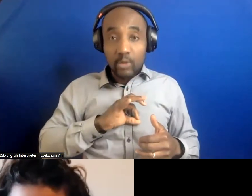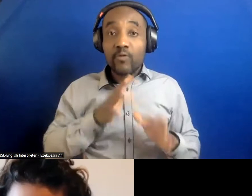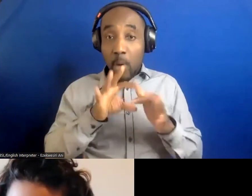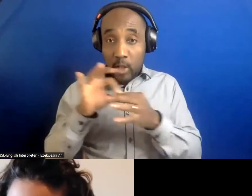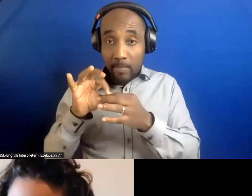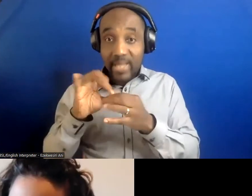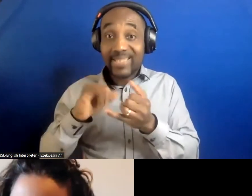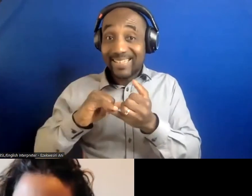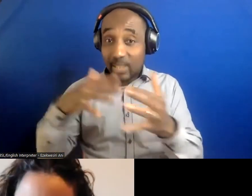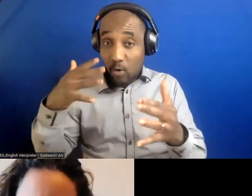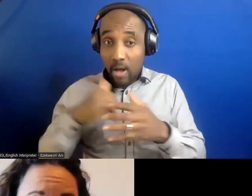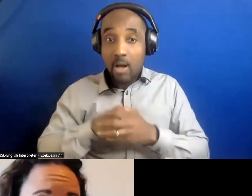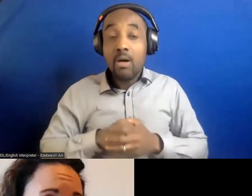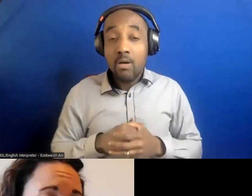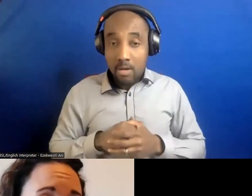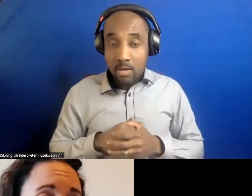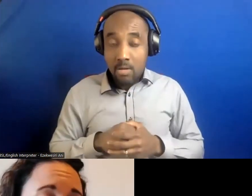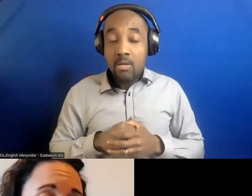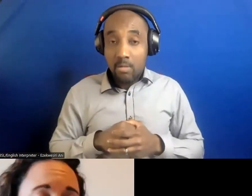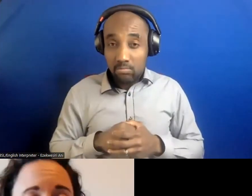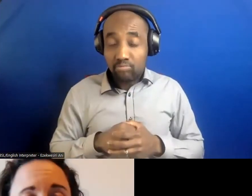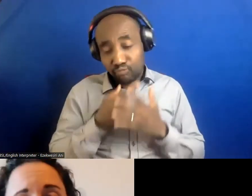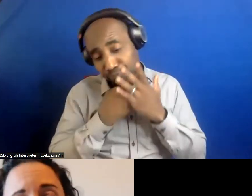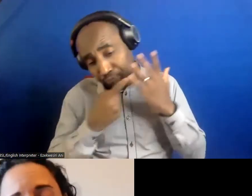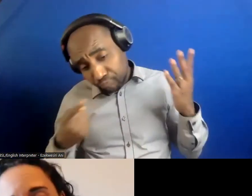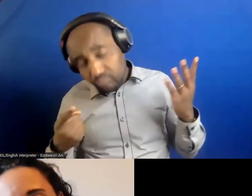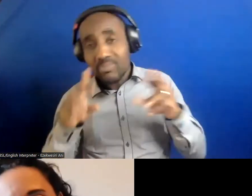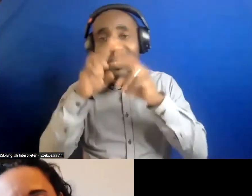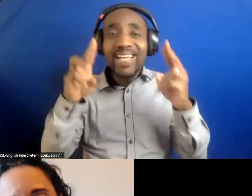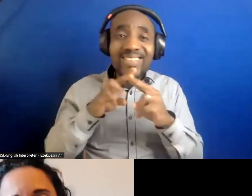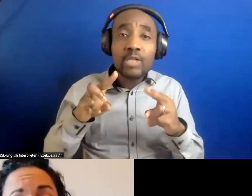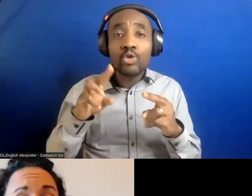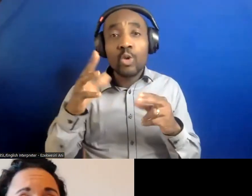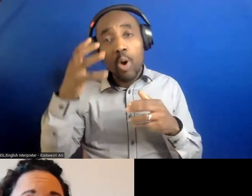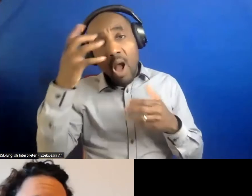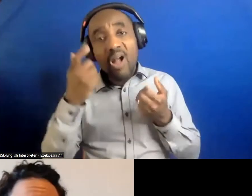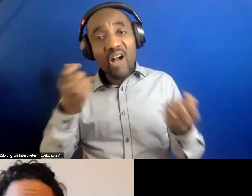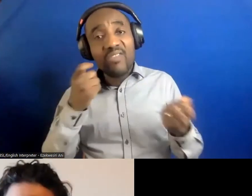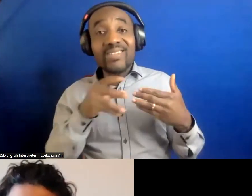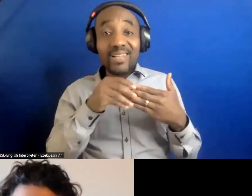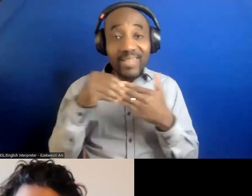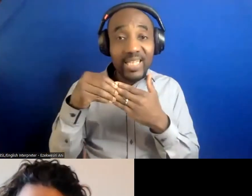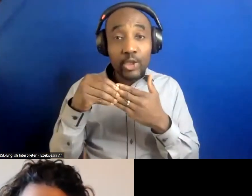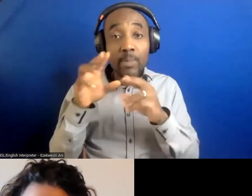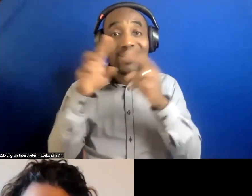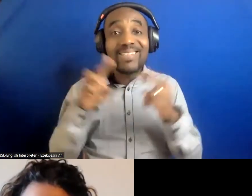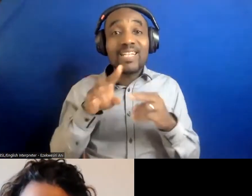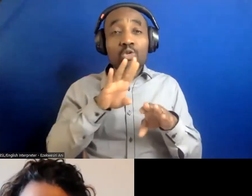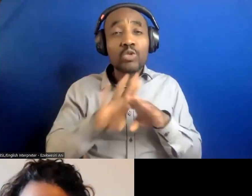silver medals, and she's had a number of international governance and leadership roles across international